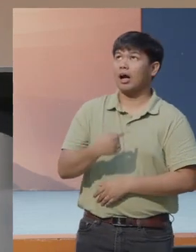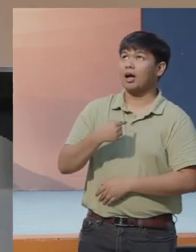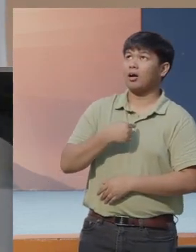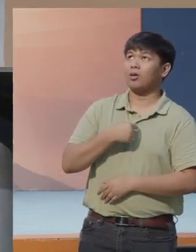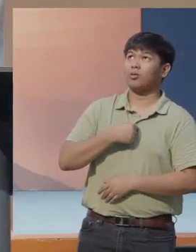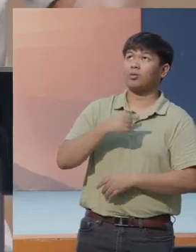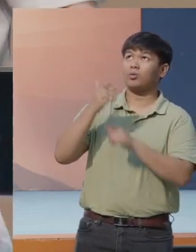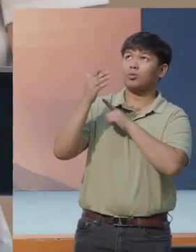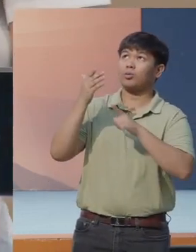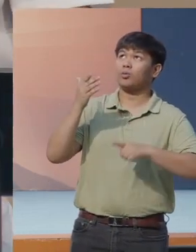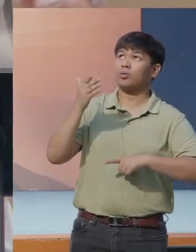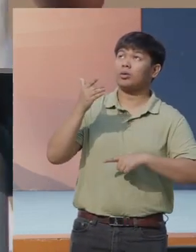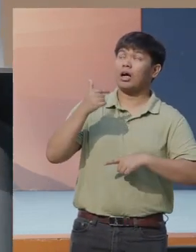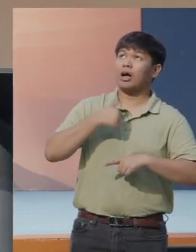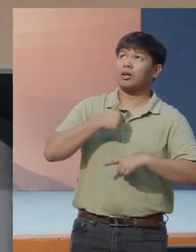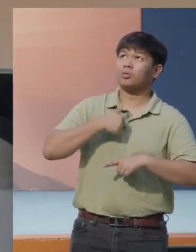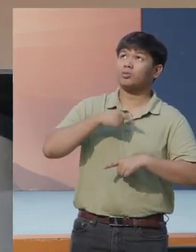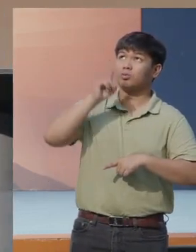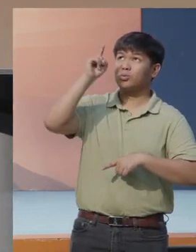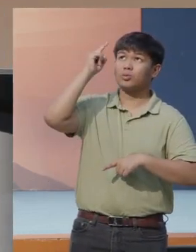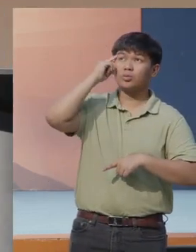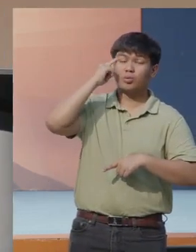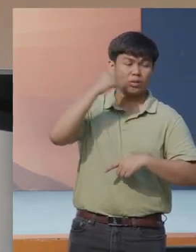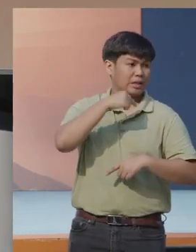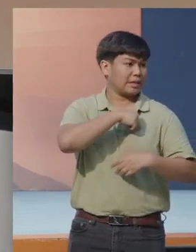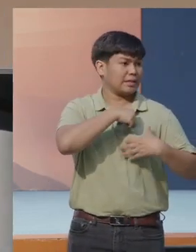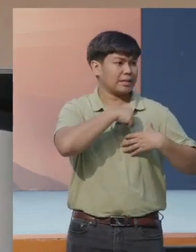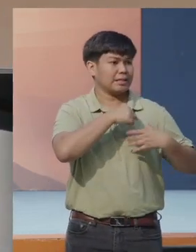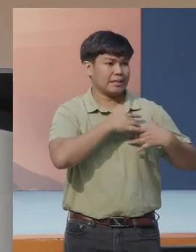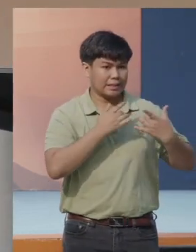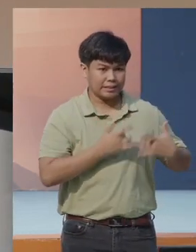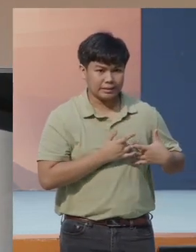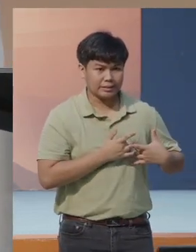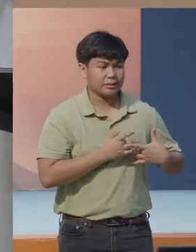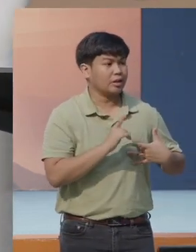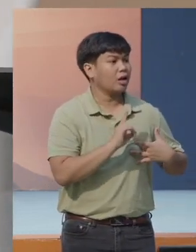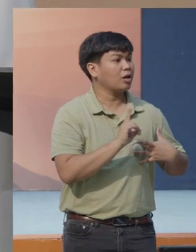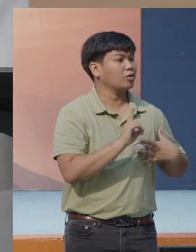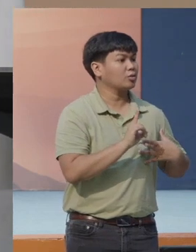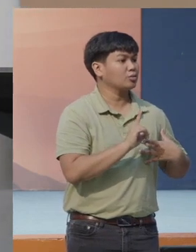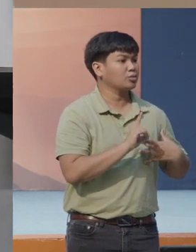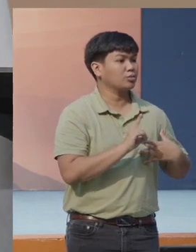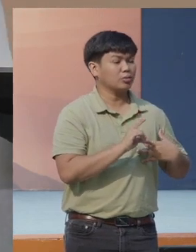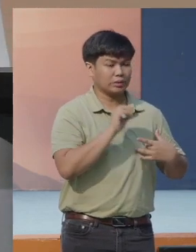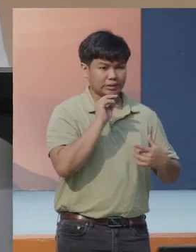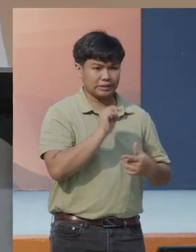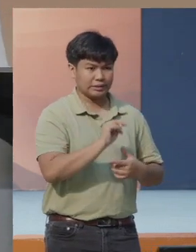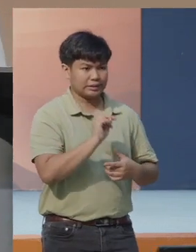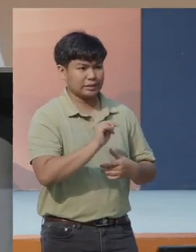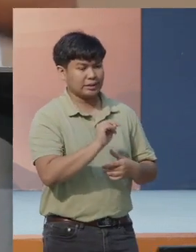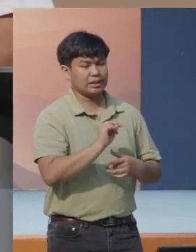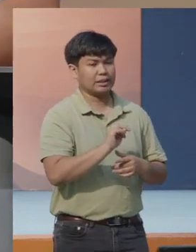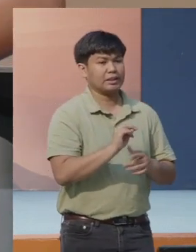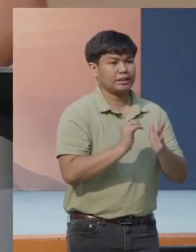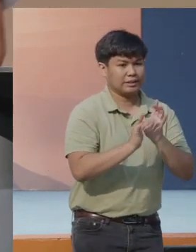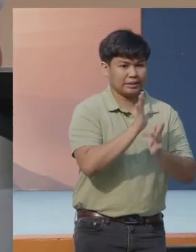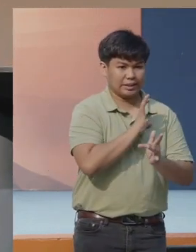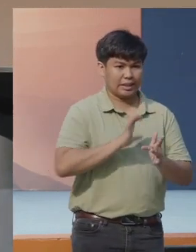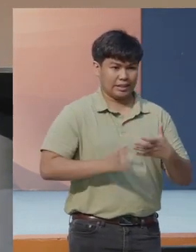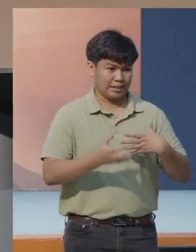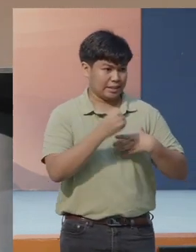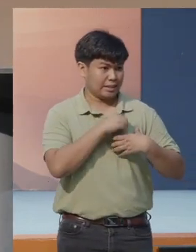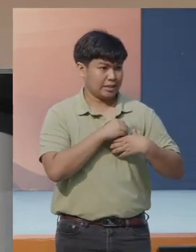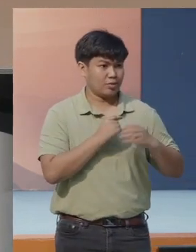have integrity? The only way that that can be possible for you is if you have Jesus in your